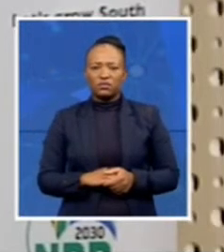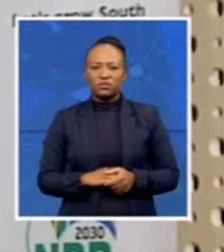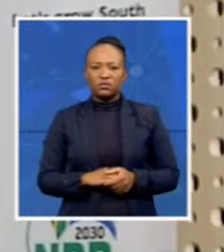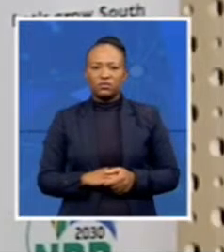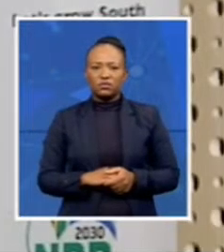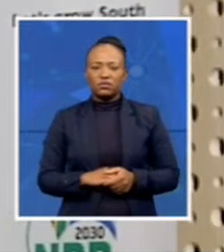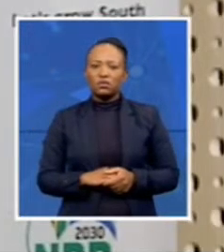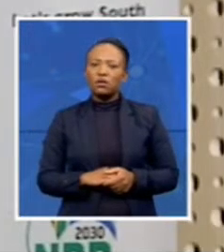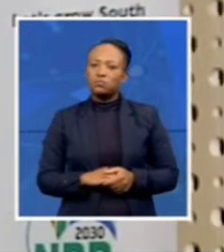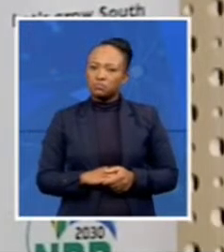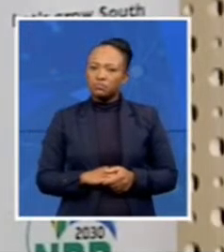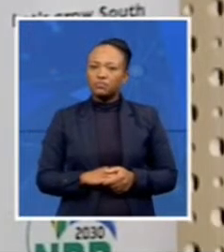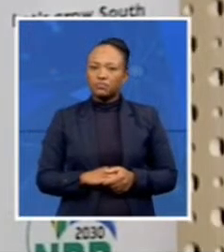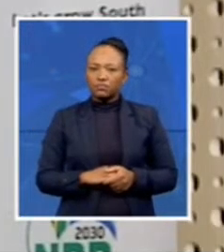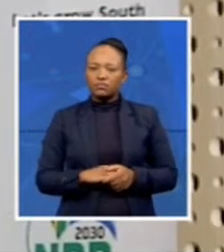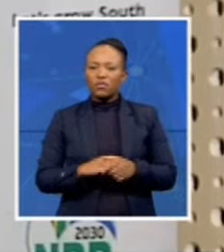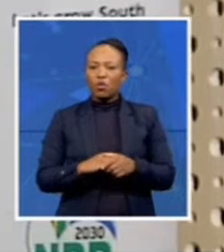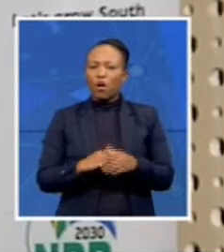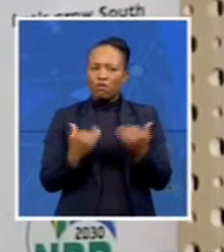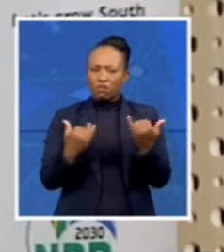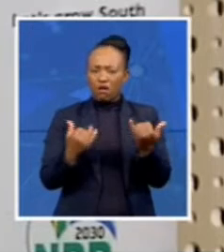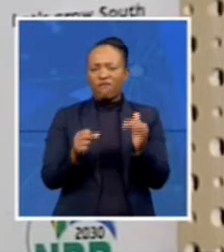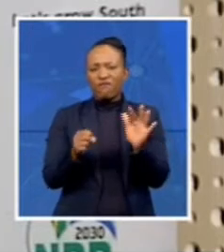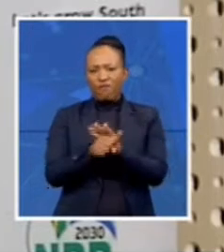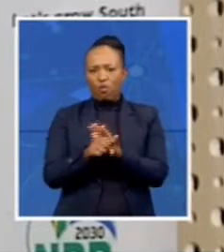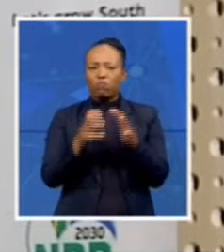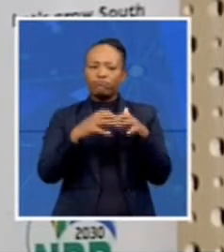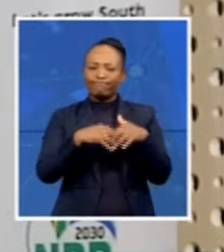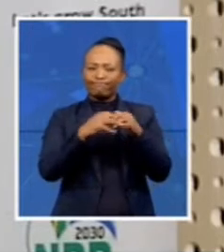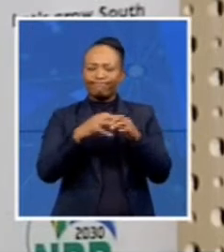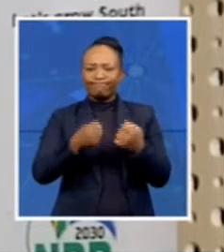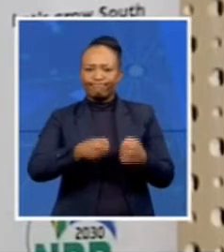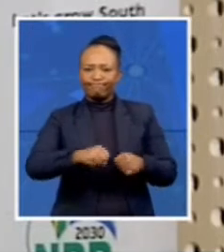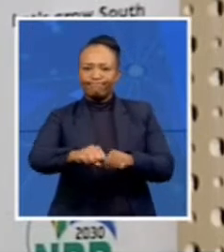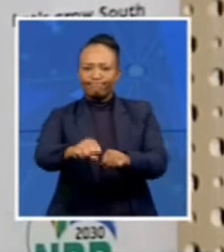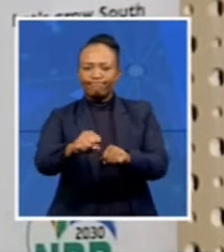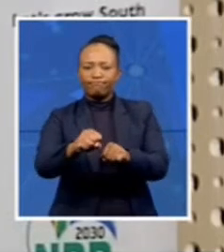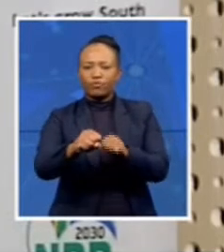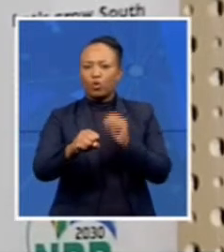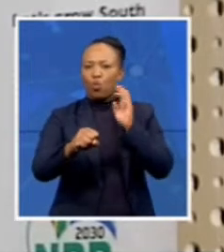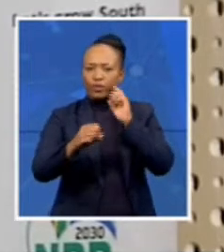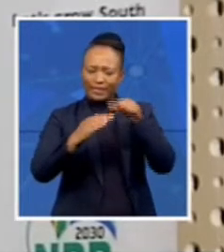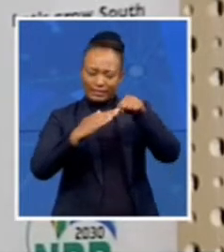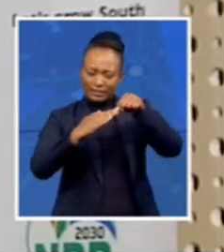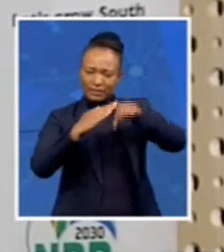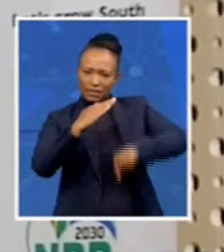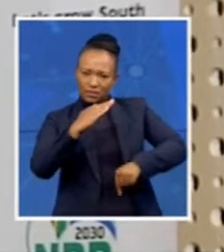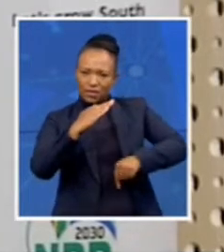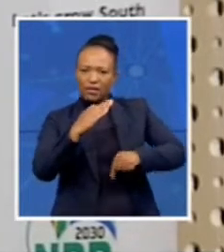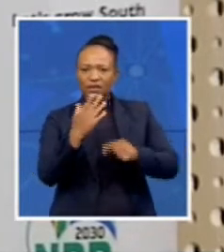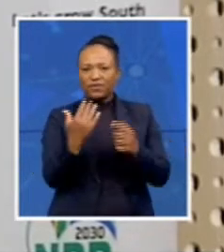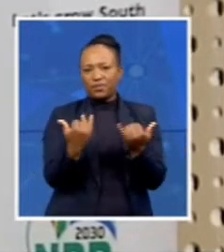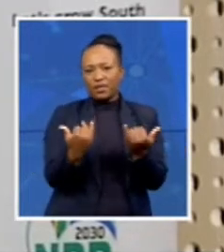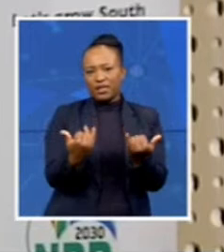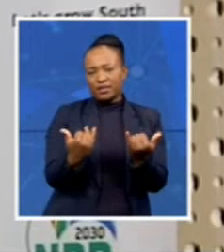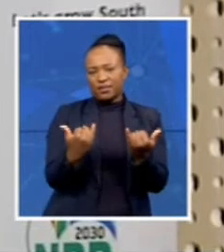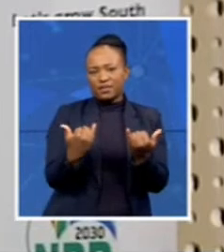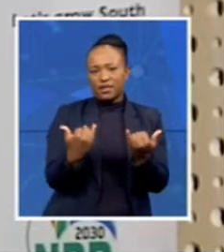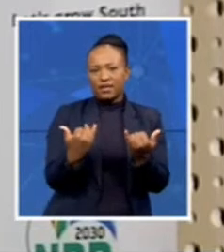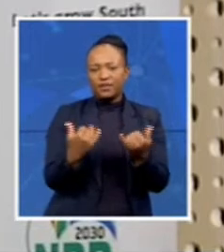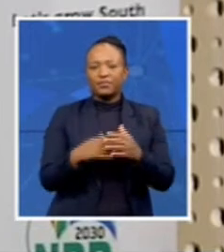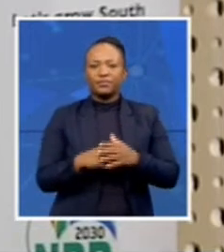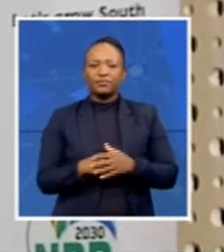strategy on groundwater, and on Monday next week, on the